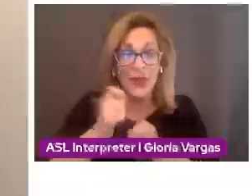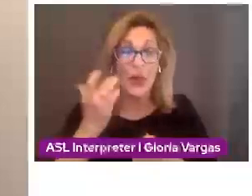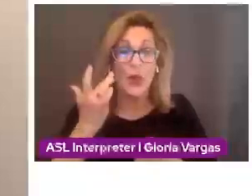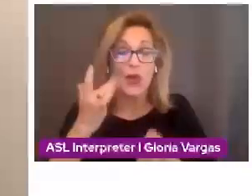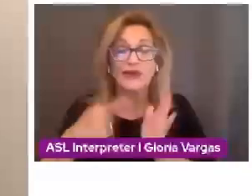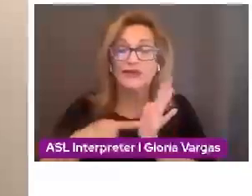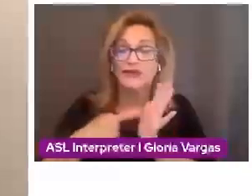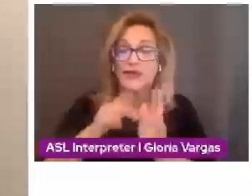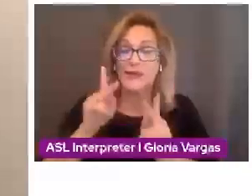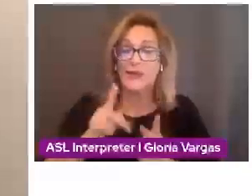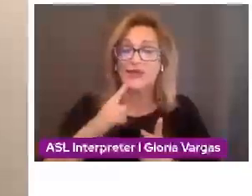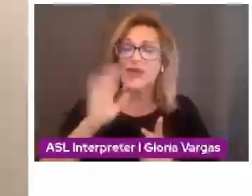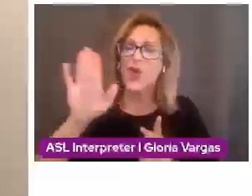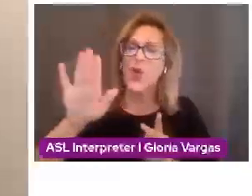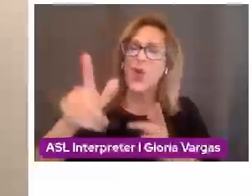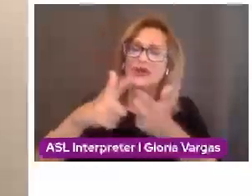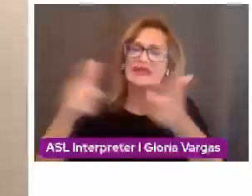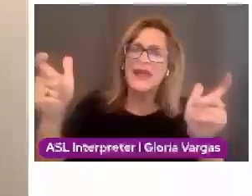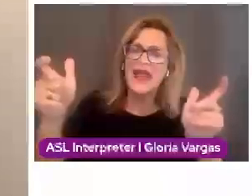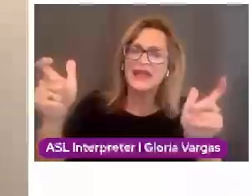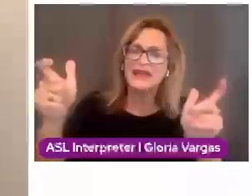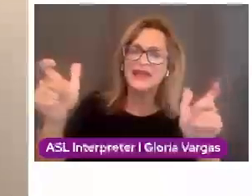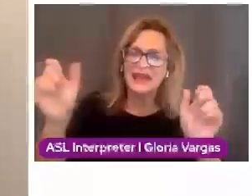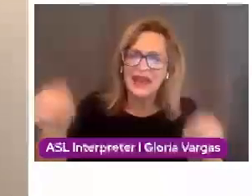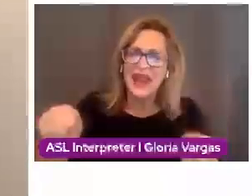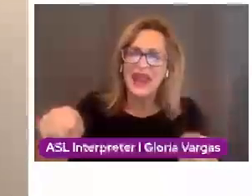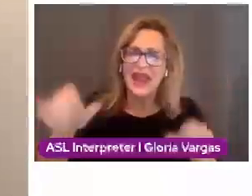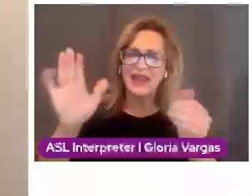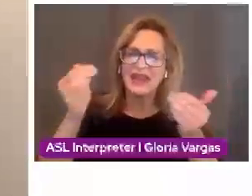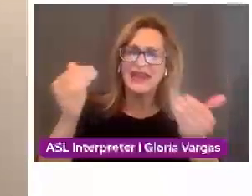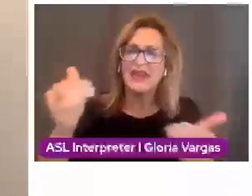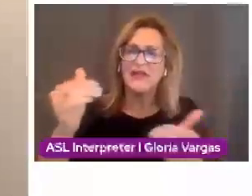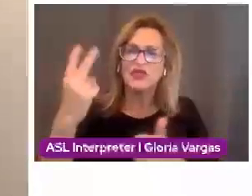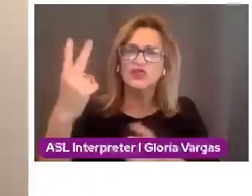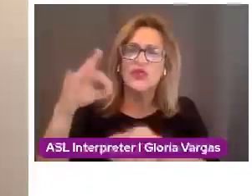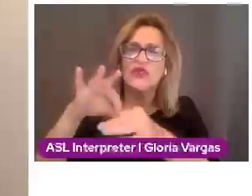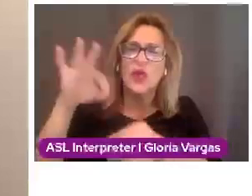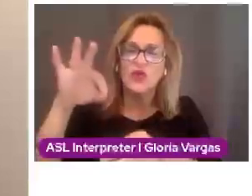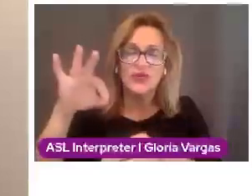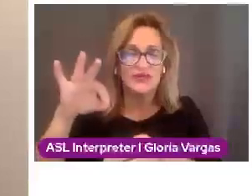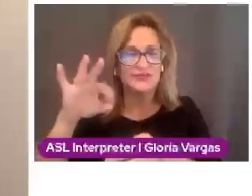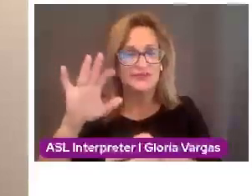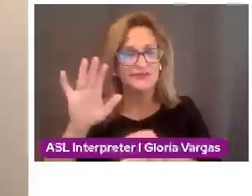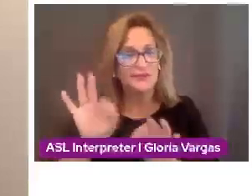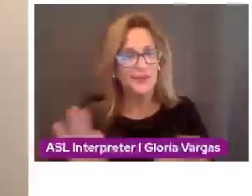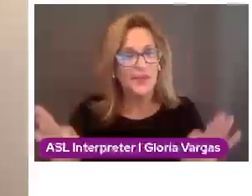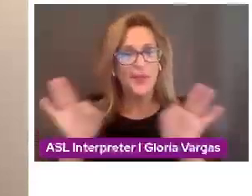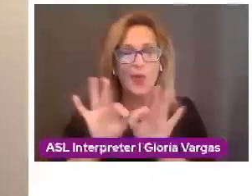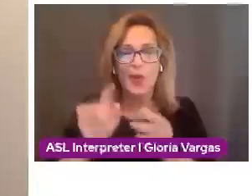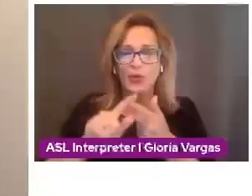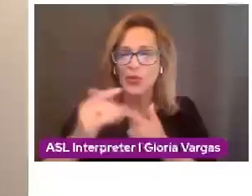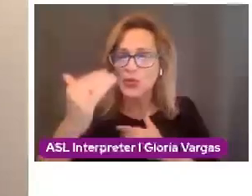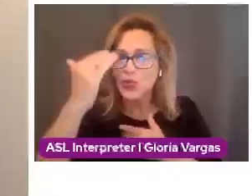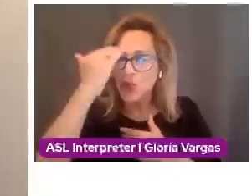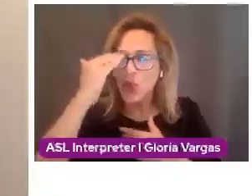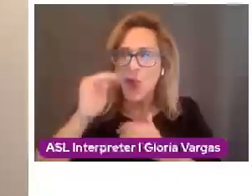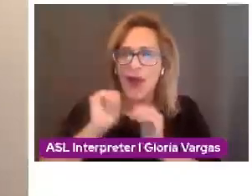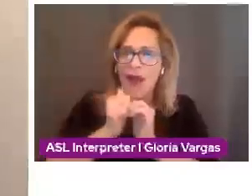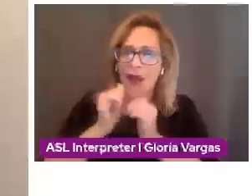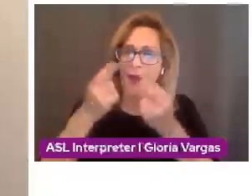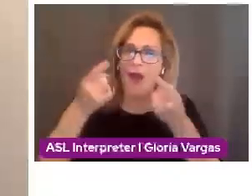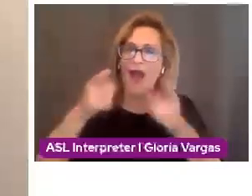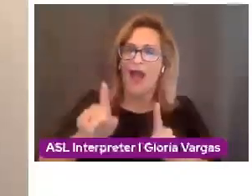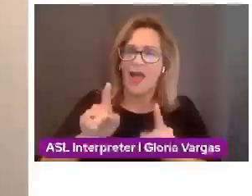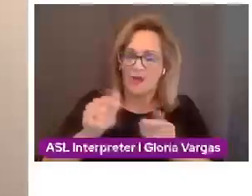say, expand it, or just give us 2 votes. And it is very important for us to understand the process through which this happens.